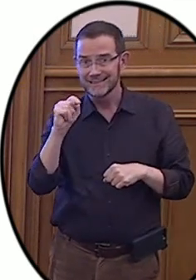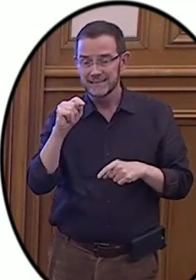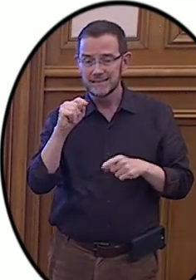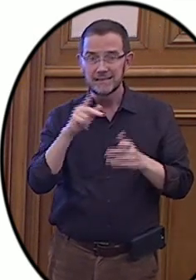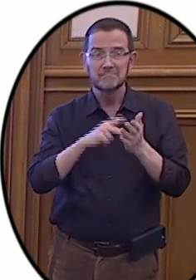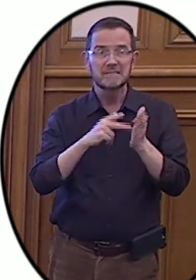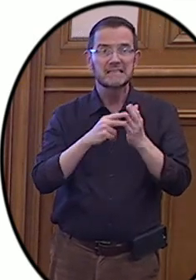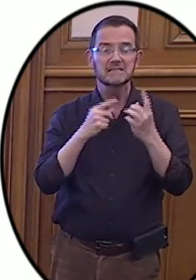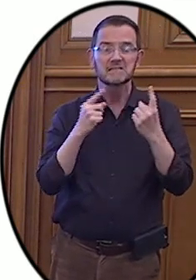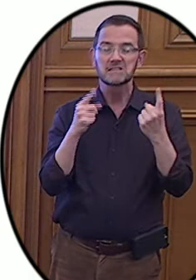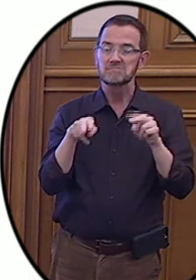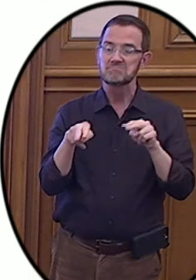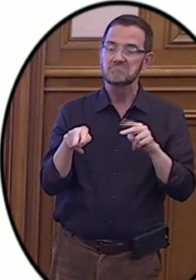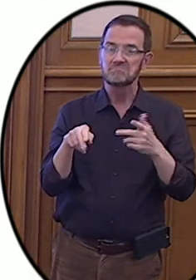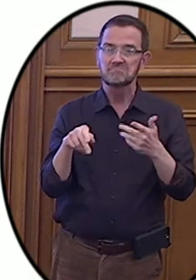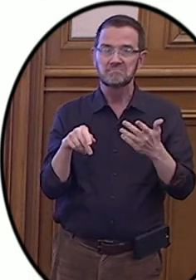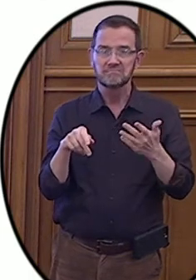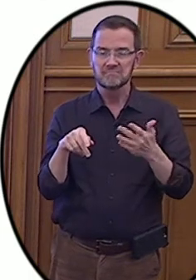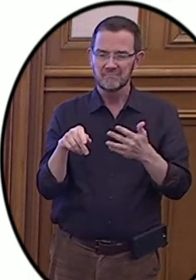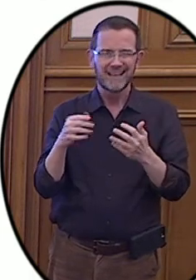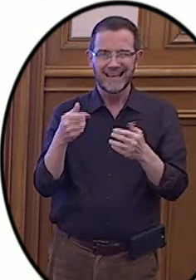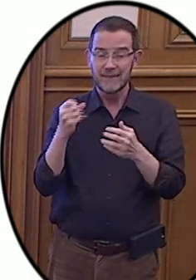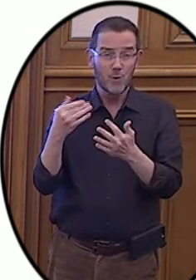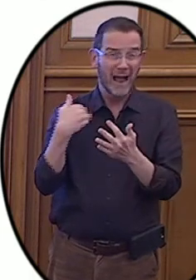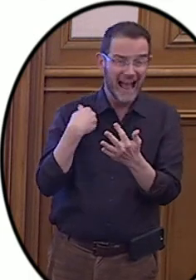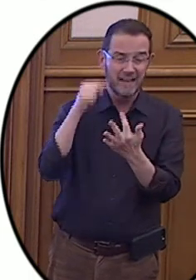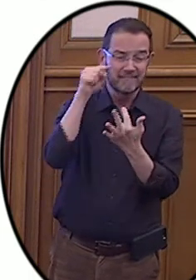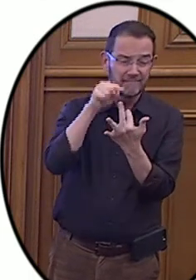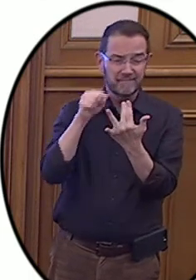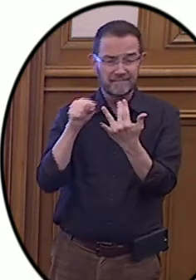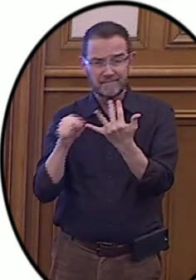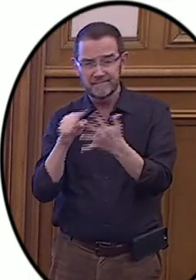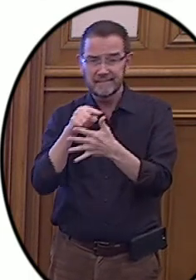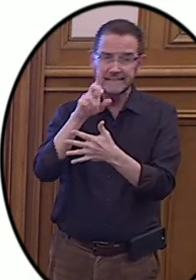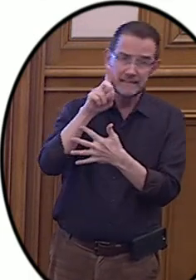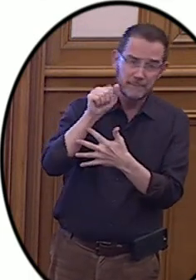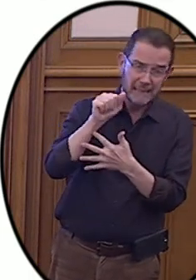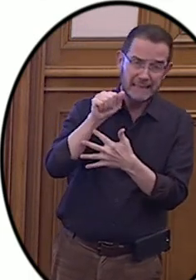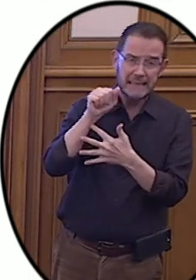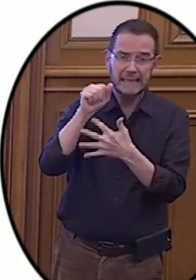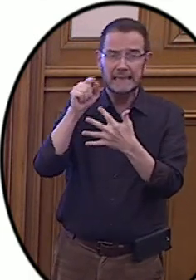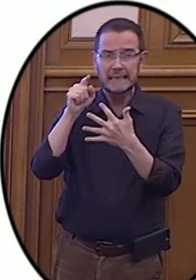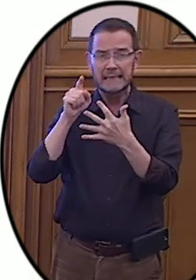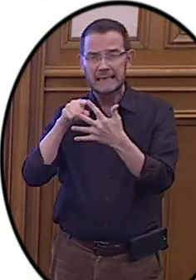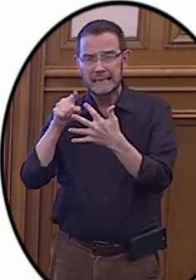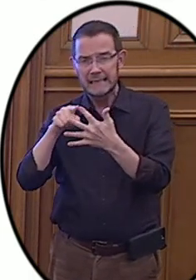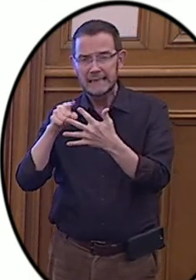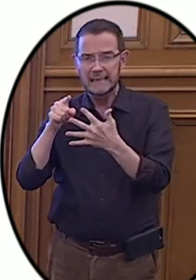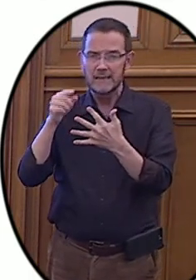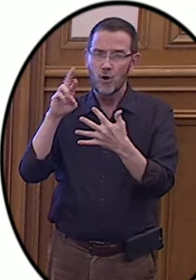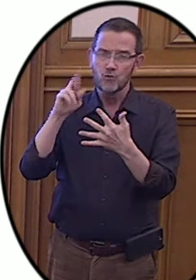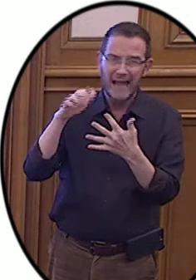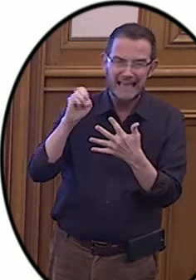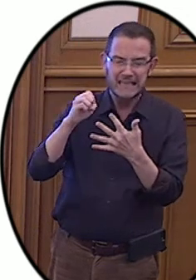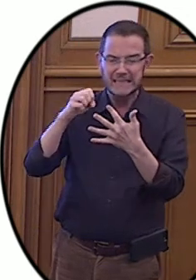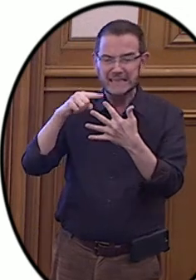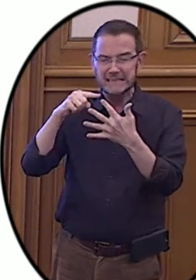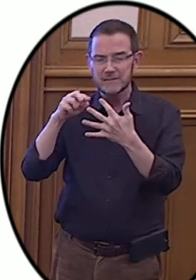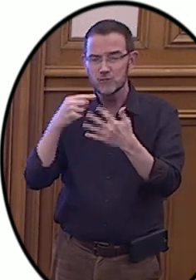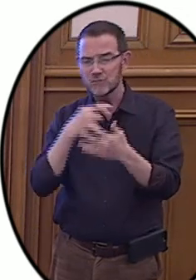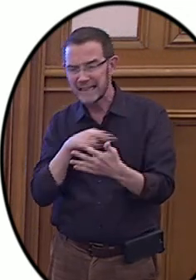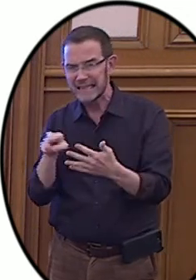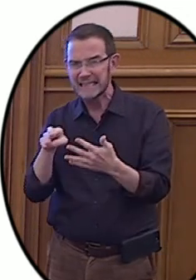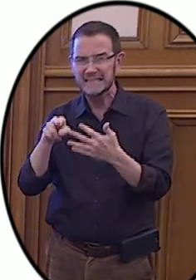on a large number of characteristics, including disability, as well as many others like race,